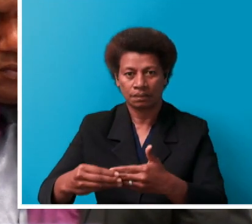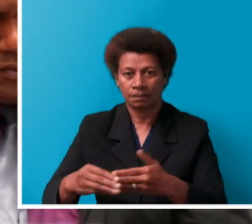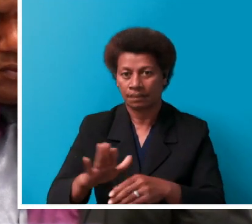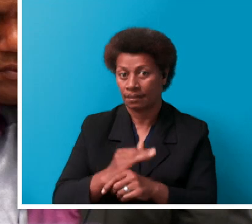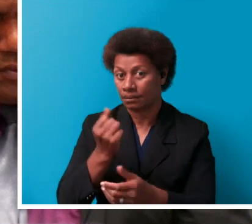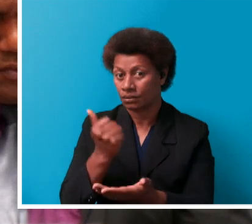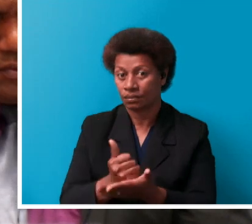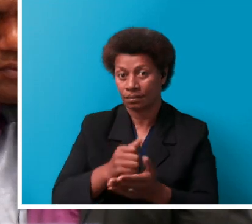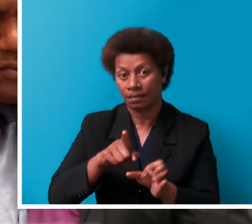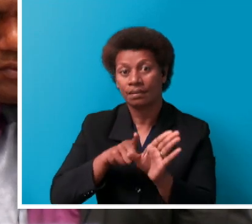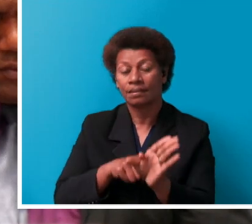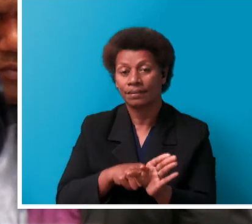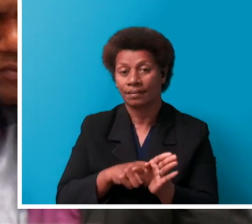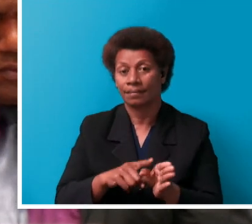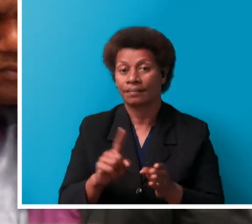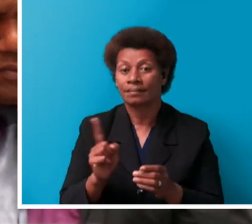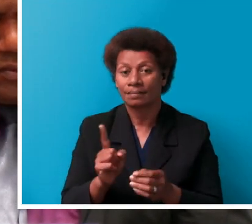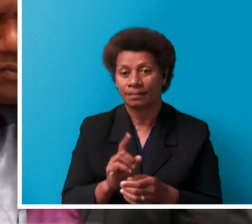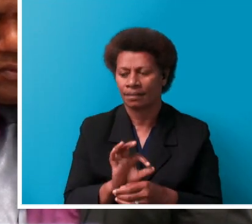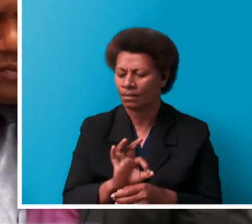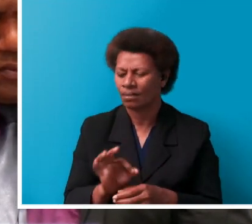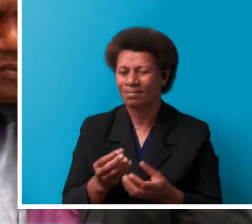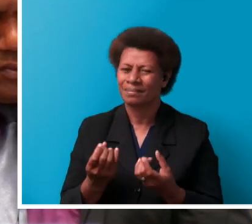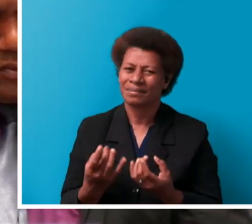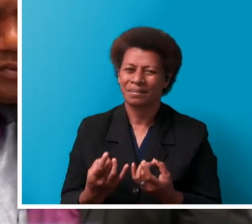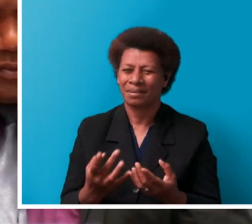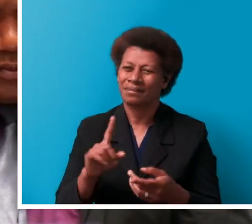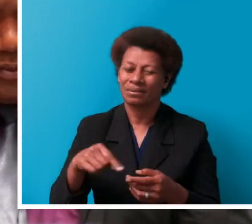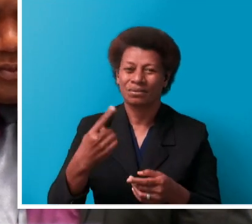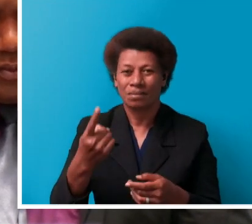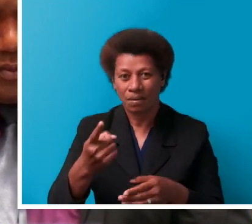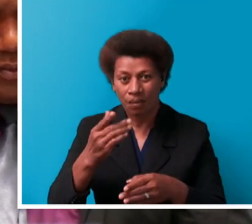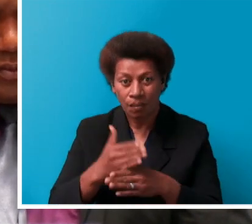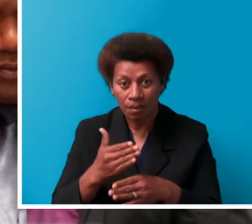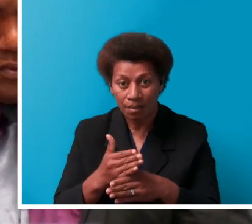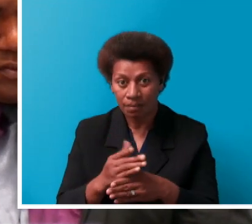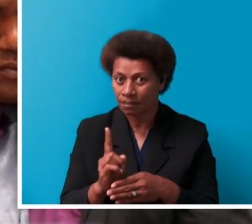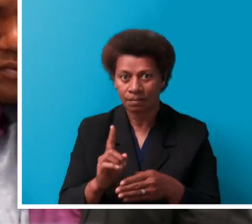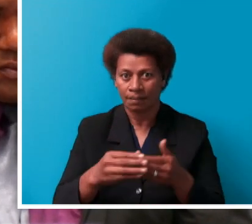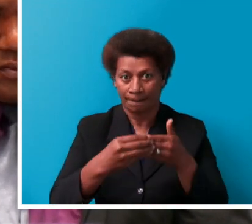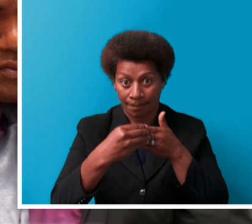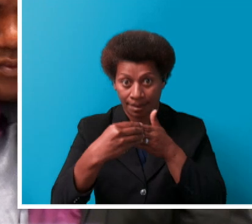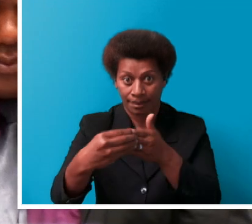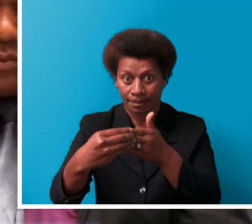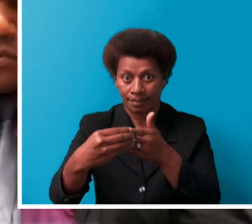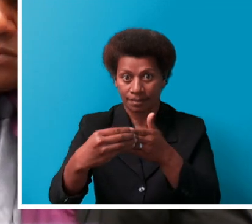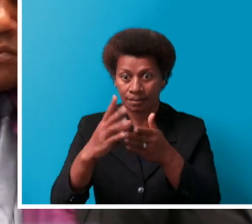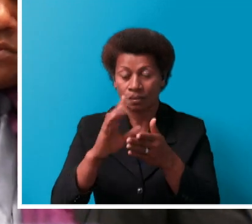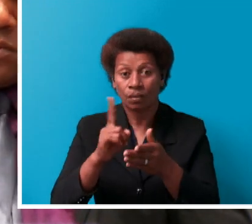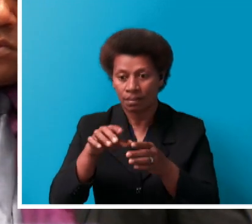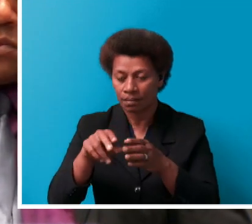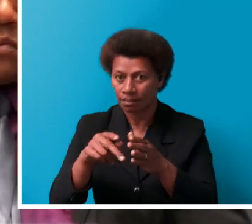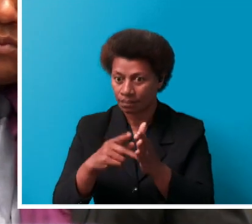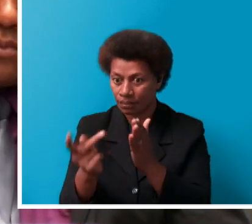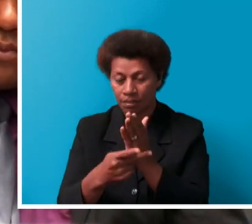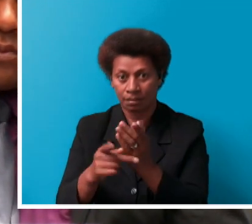our youth are not just prepared to be the workers of tomorrow, but the leaders, innovators, and